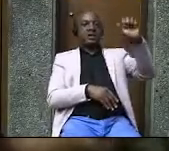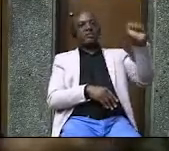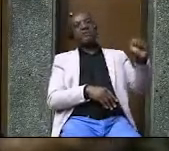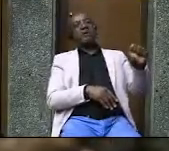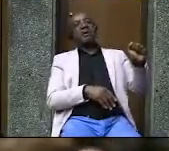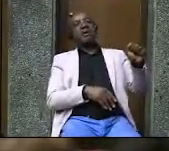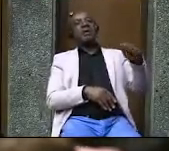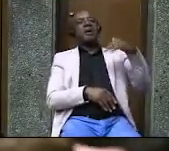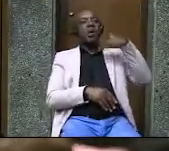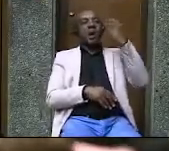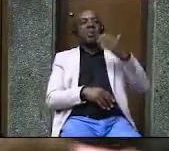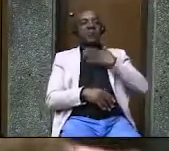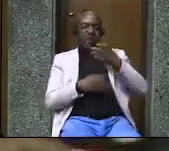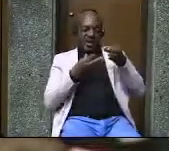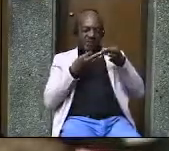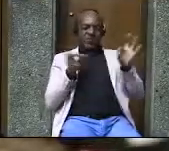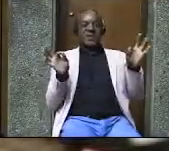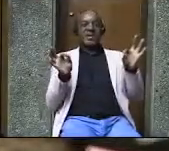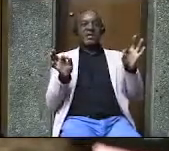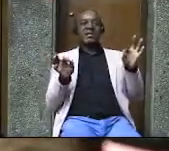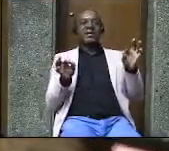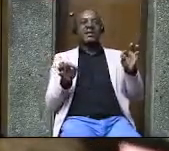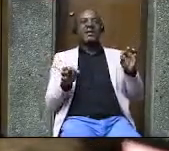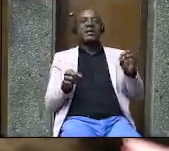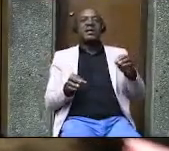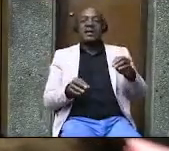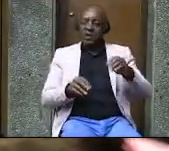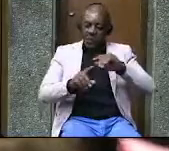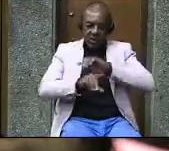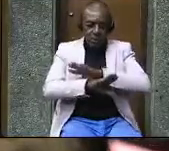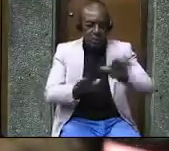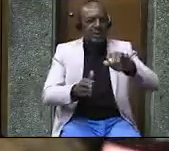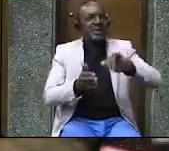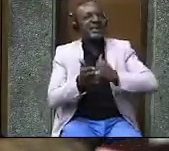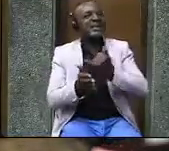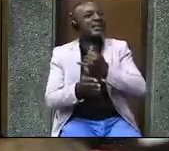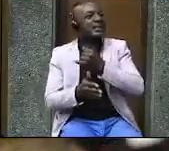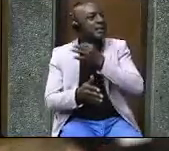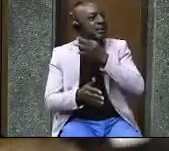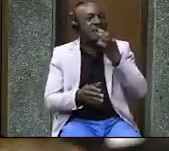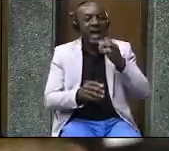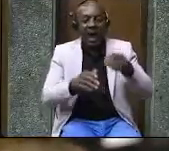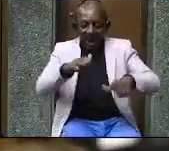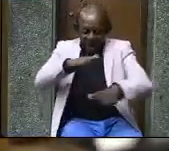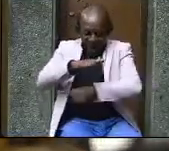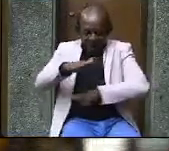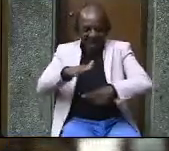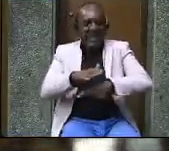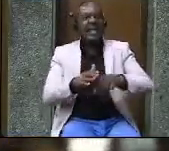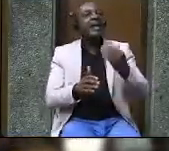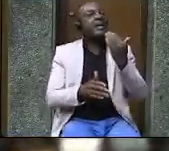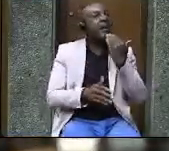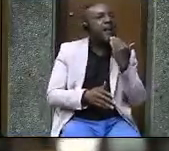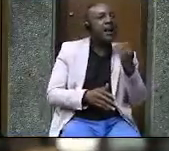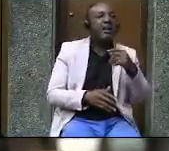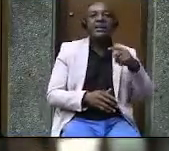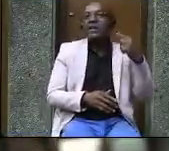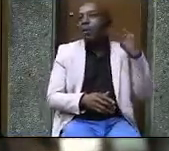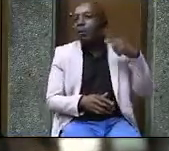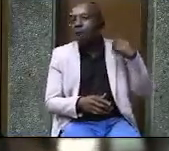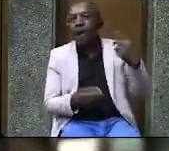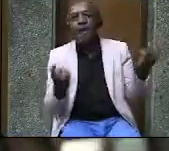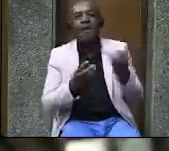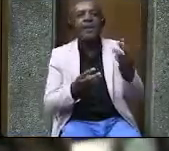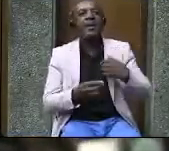sihlezi si free hayi kube iland eyabantu abathile and then thina abantu abebala elinjena abamnyama